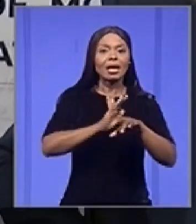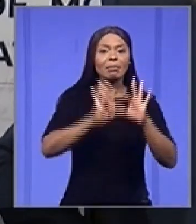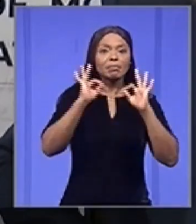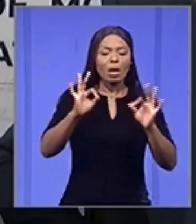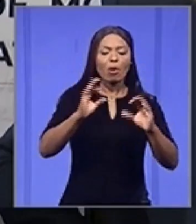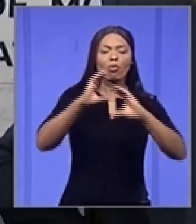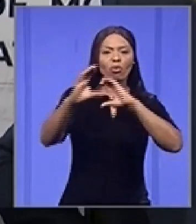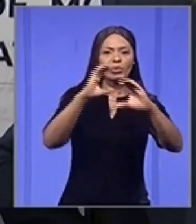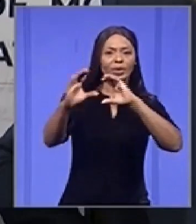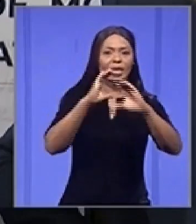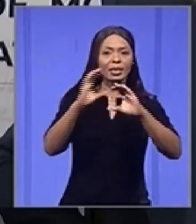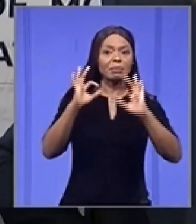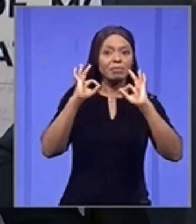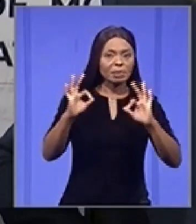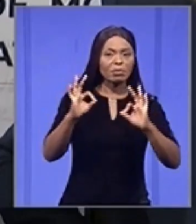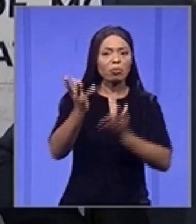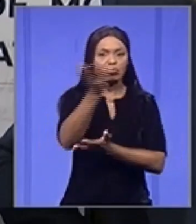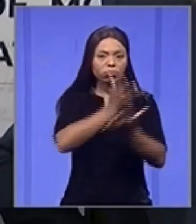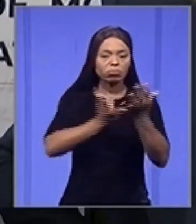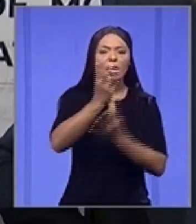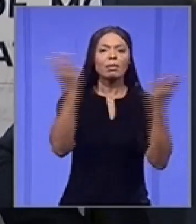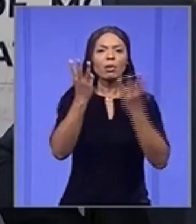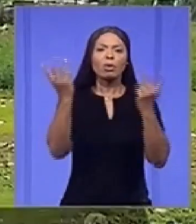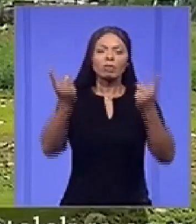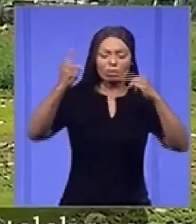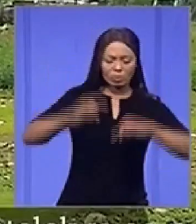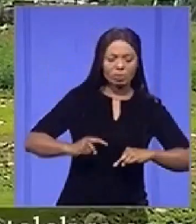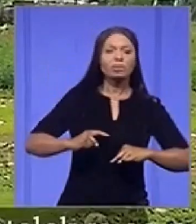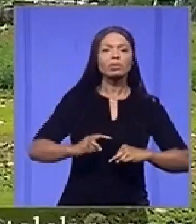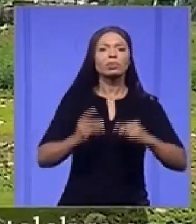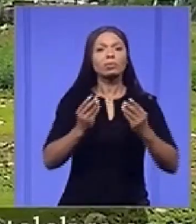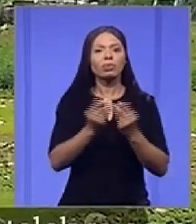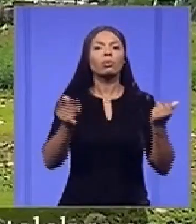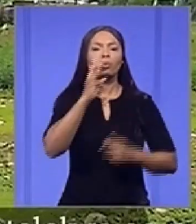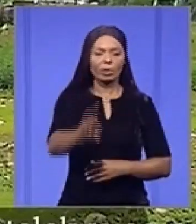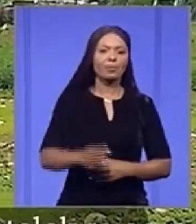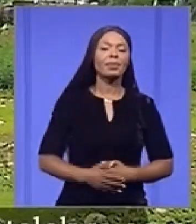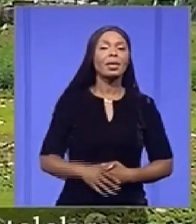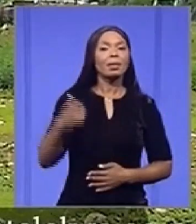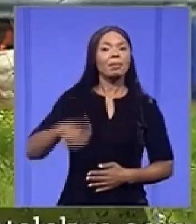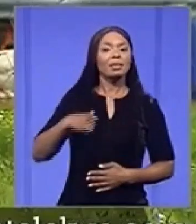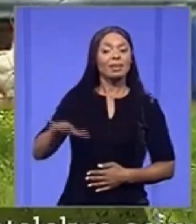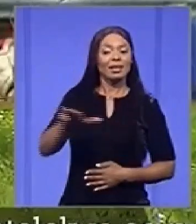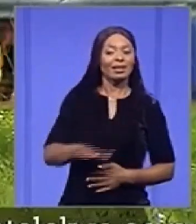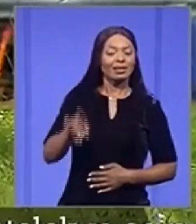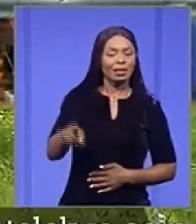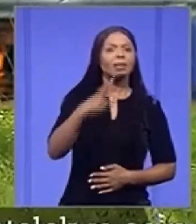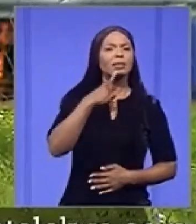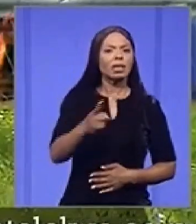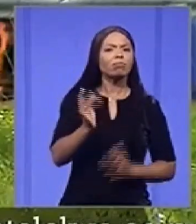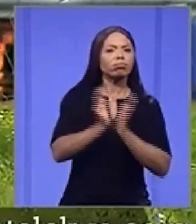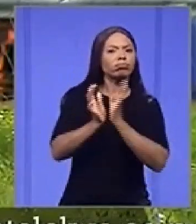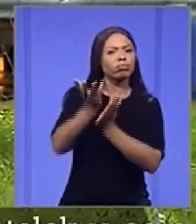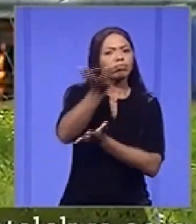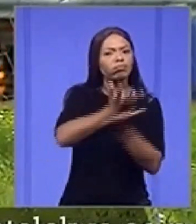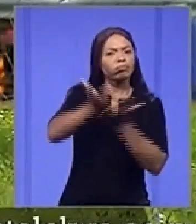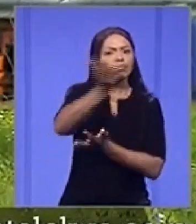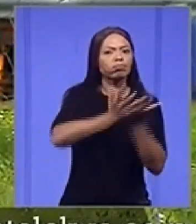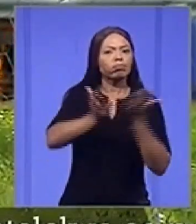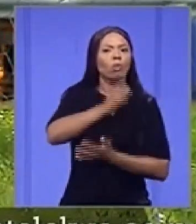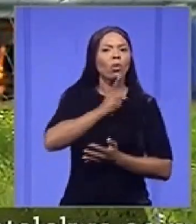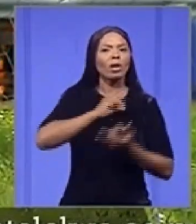communicated and addressed, our people will come around. Ati masepala wa Magareng o re ditherisano di motjeng ho potlakisa